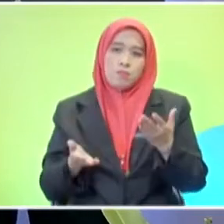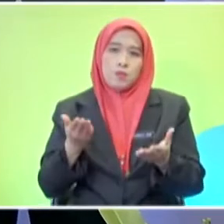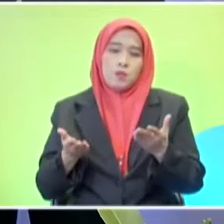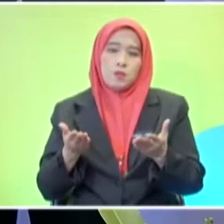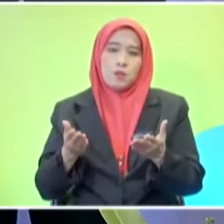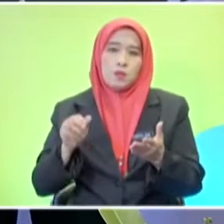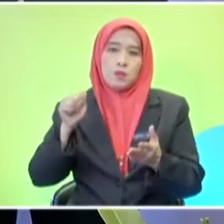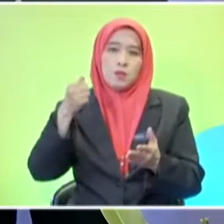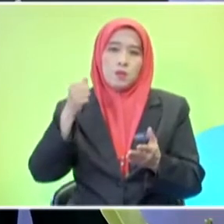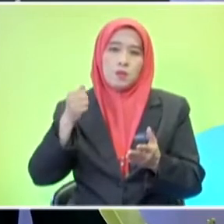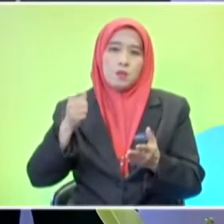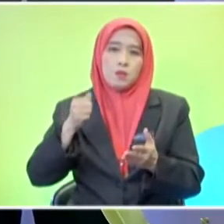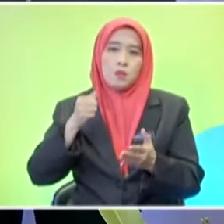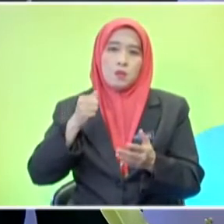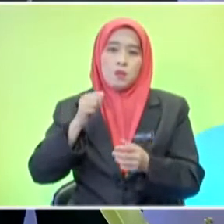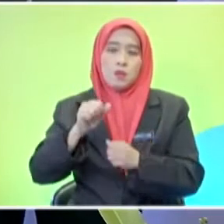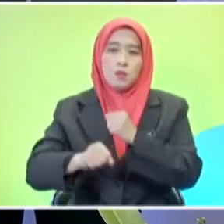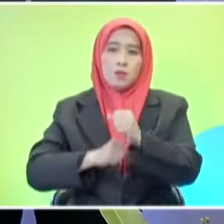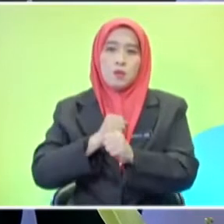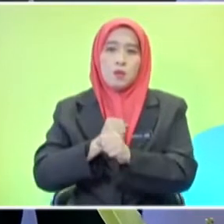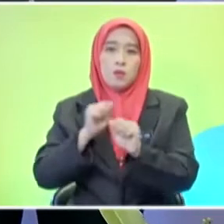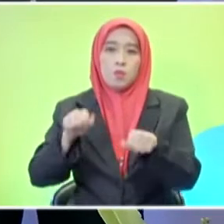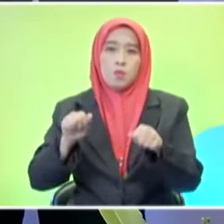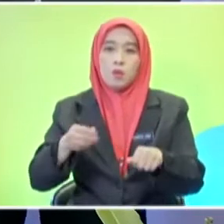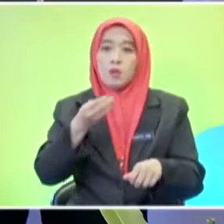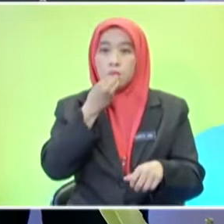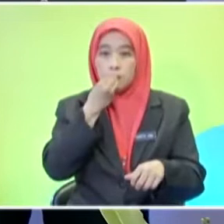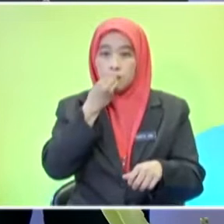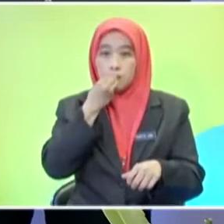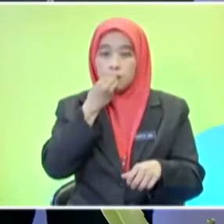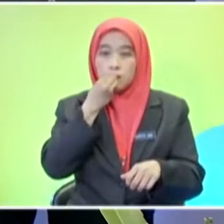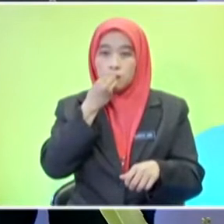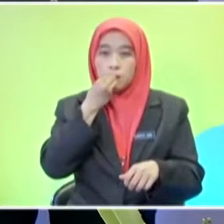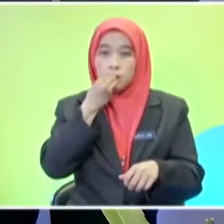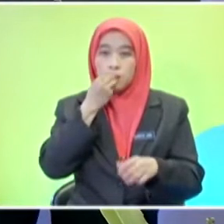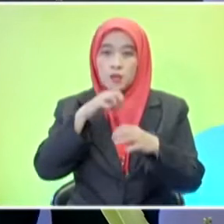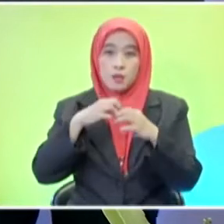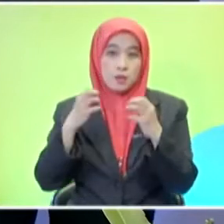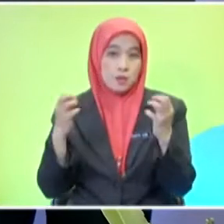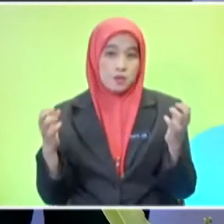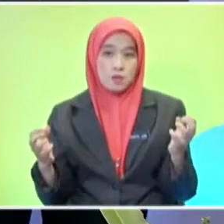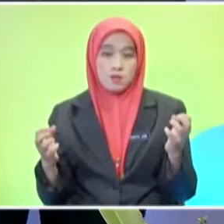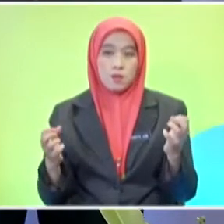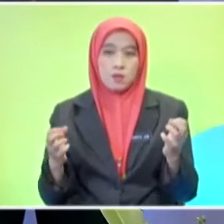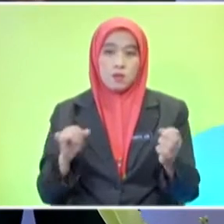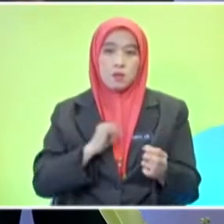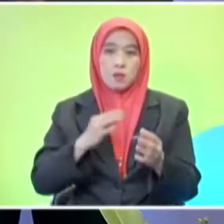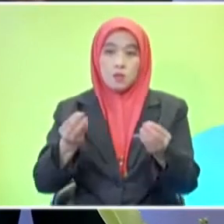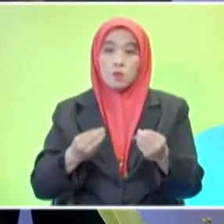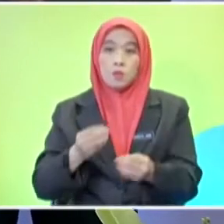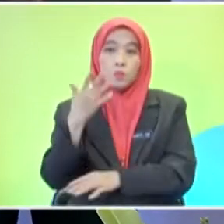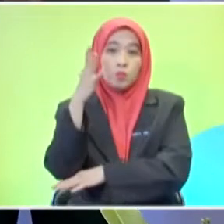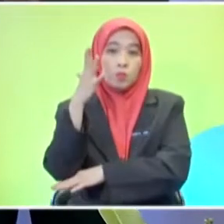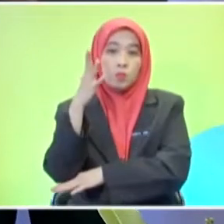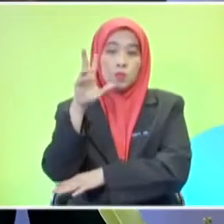time, we will be able to eat our own Musang King. So he approached the seller and he said, I want 3 of them, 3 of the seedlings.